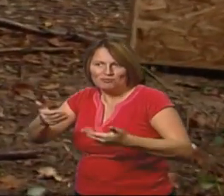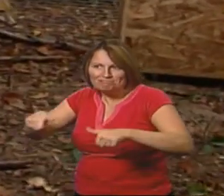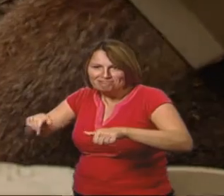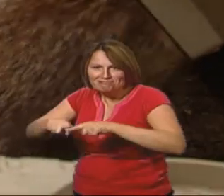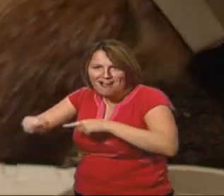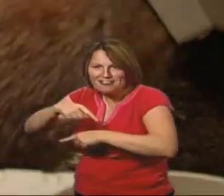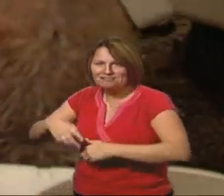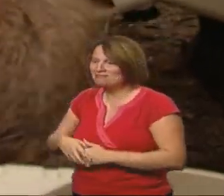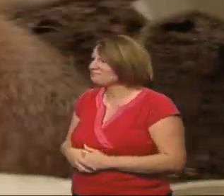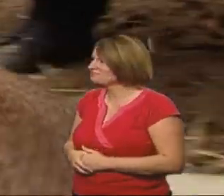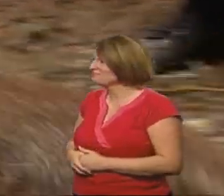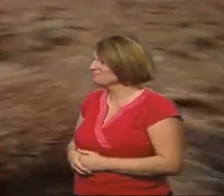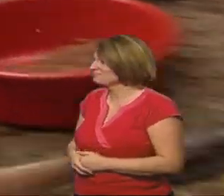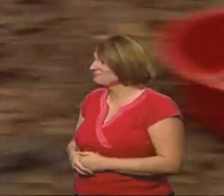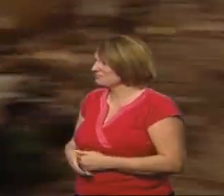one.